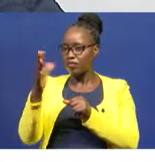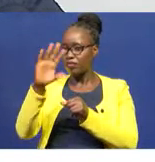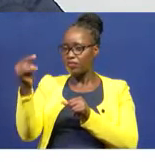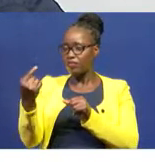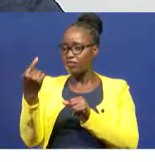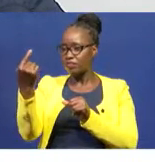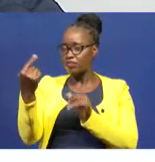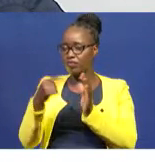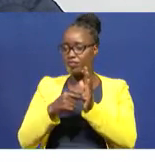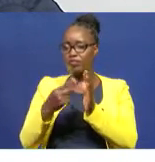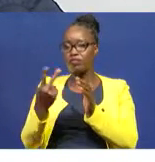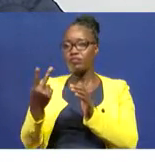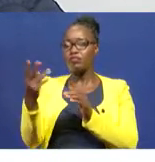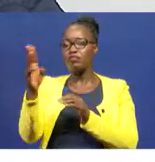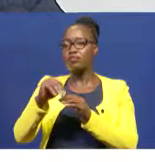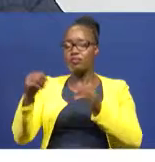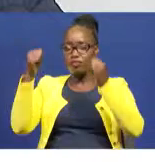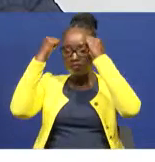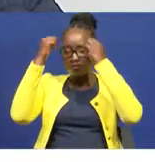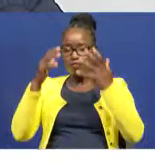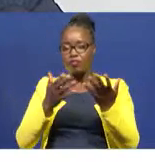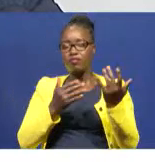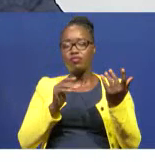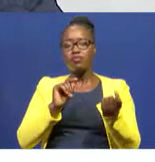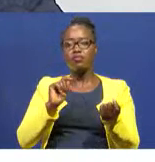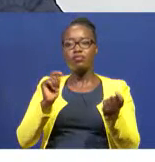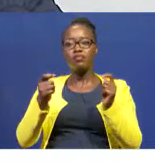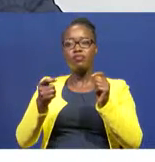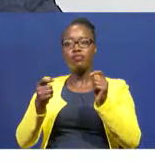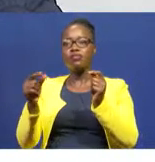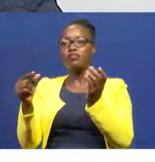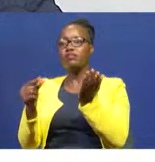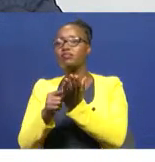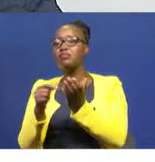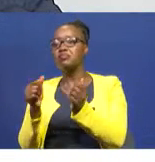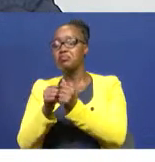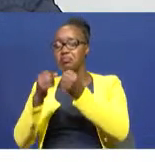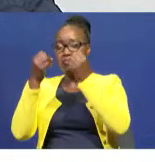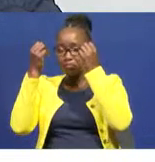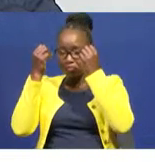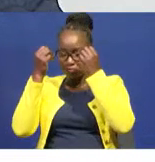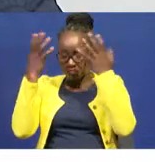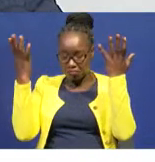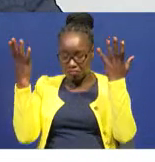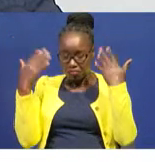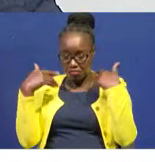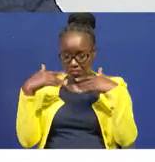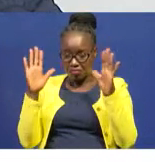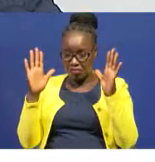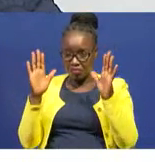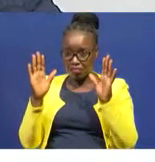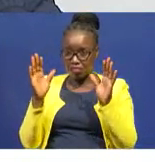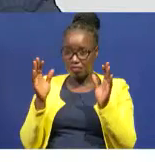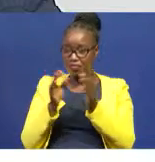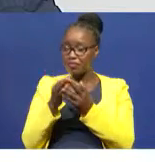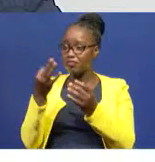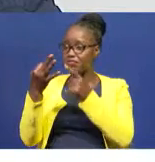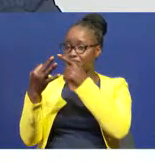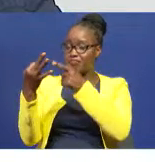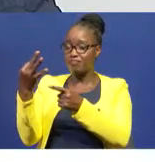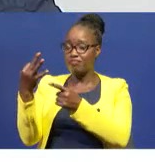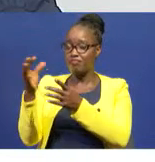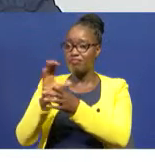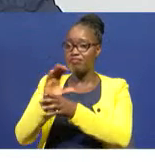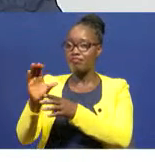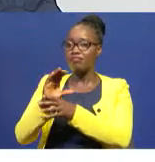1.2 million learners expected to transition to grade 10, have no clear understanding of the three career pathways,